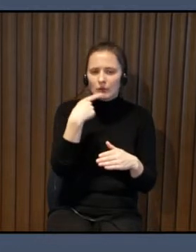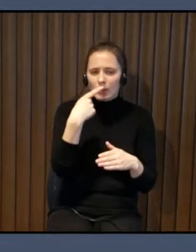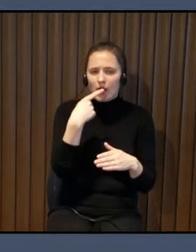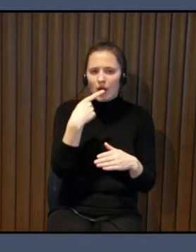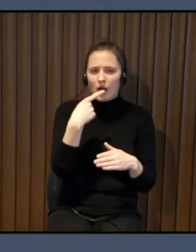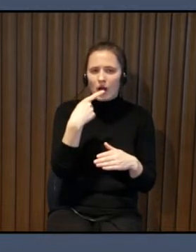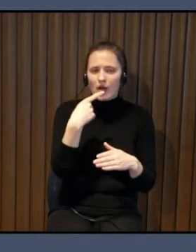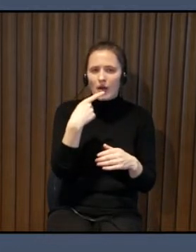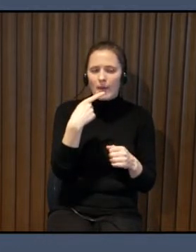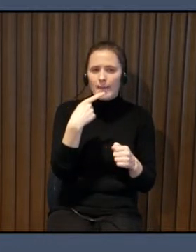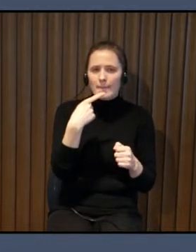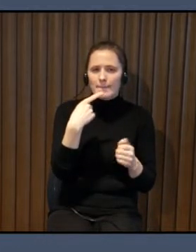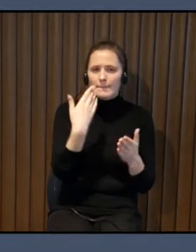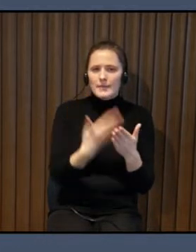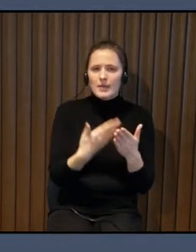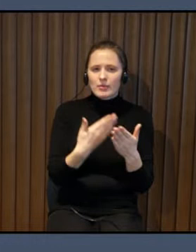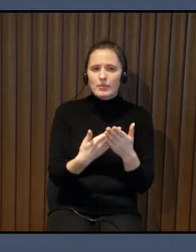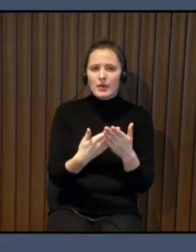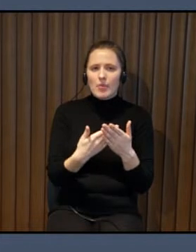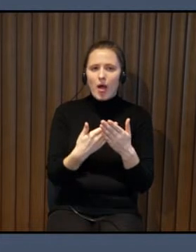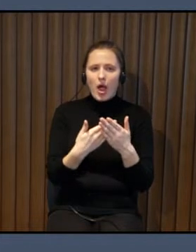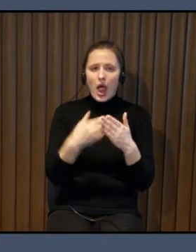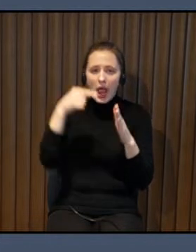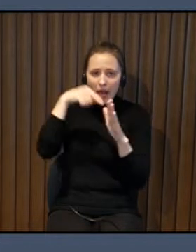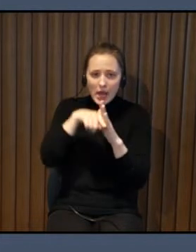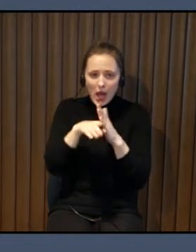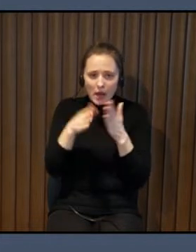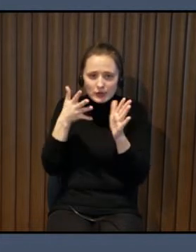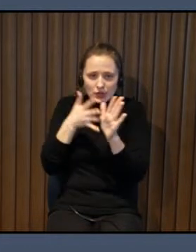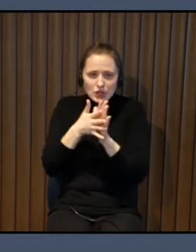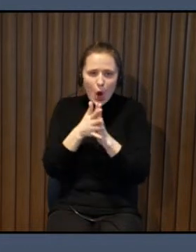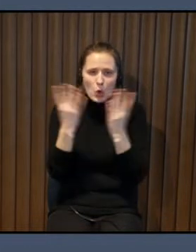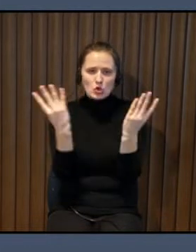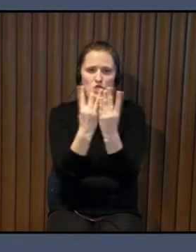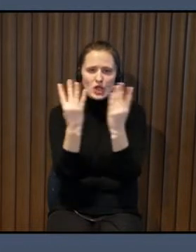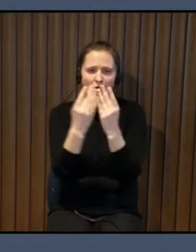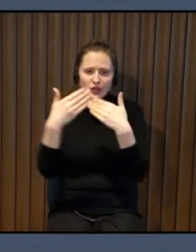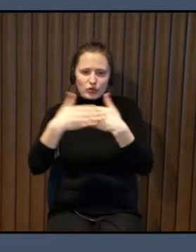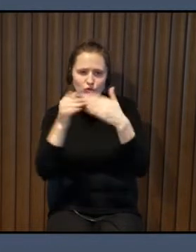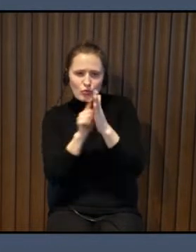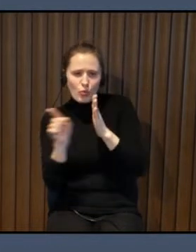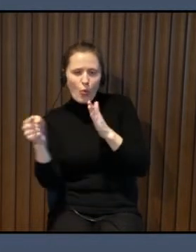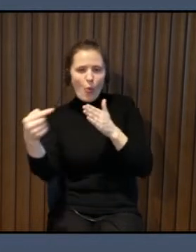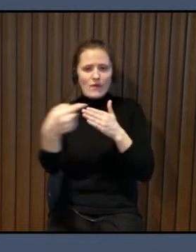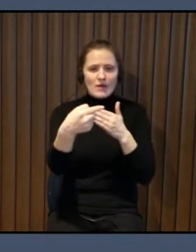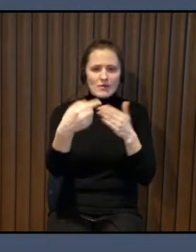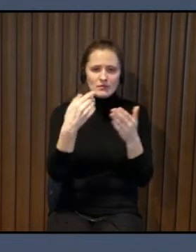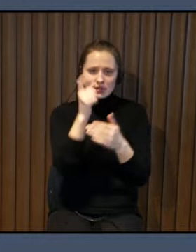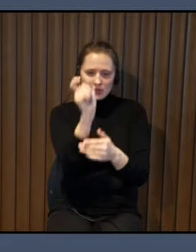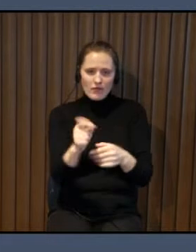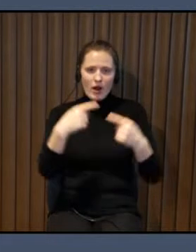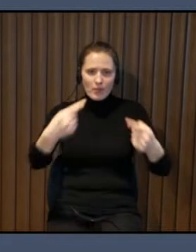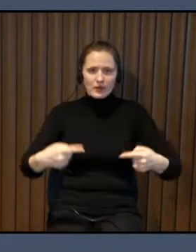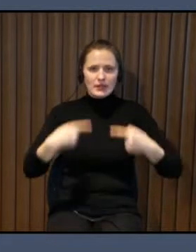cannot be applied in order to diminish possibilities for one person. For example, you